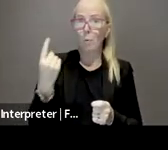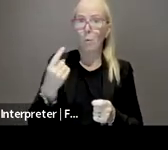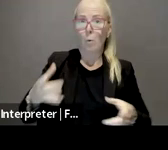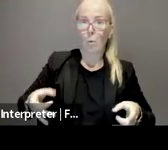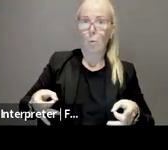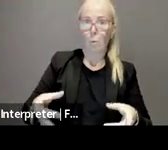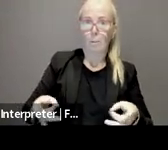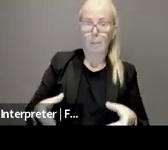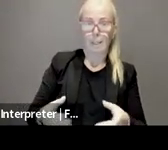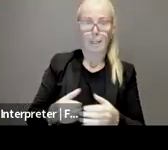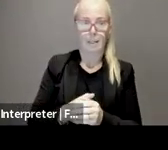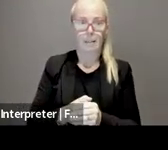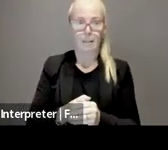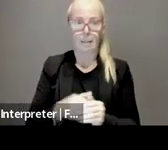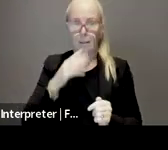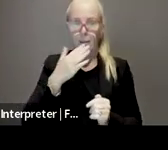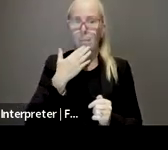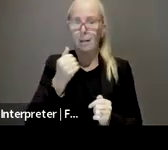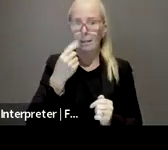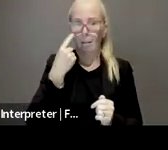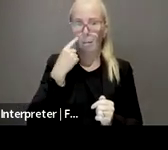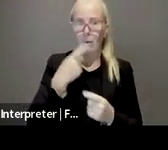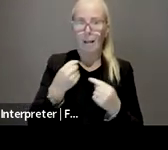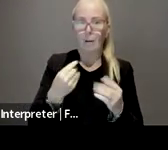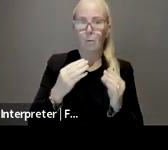at RehabExo.com. Thanks.